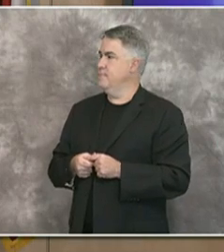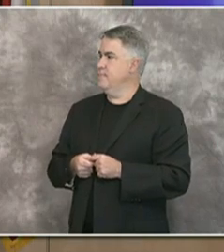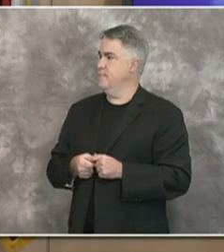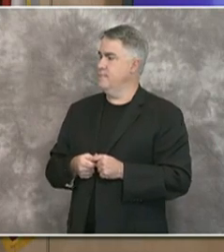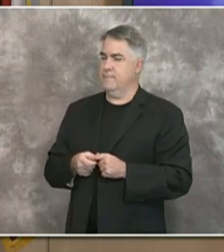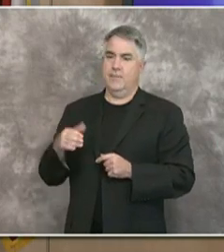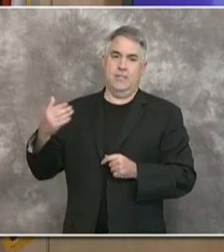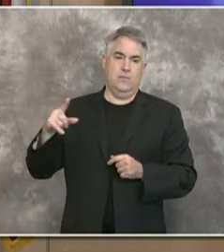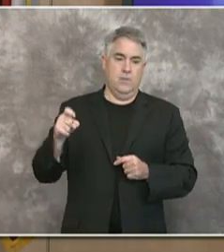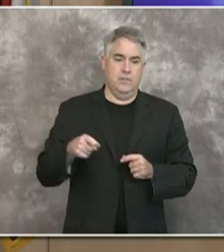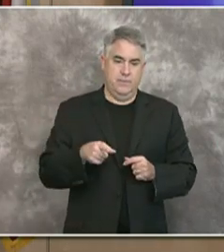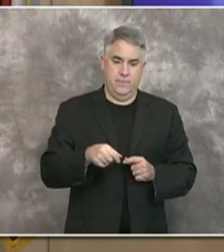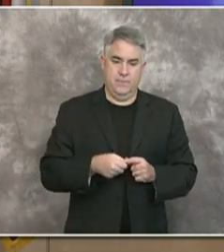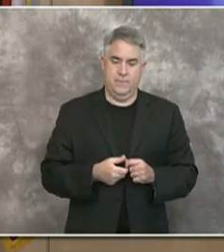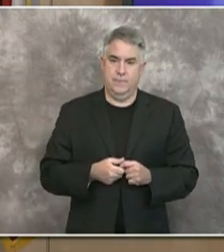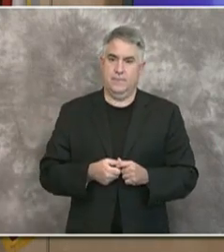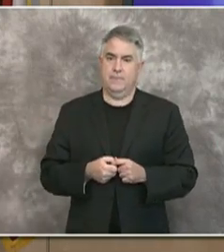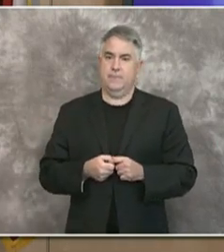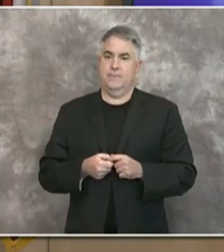Next question.